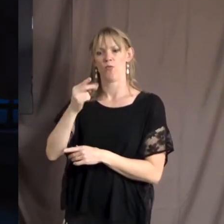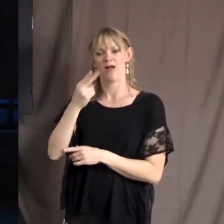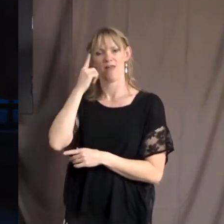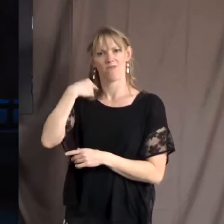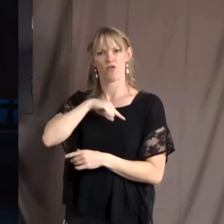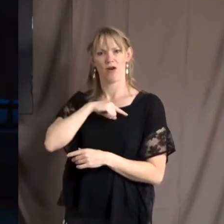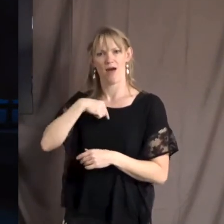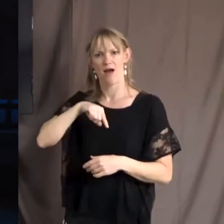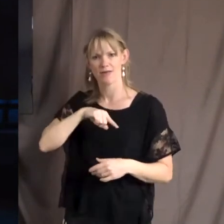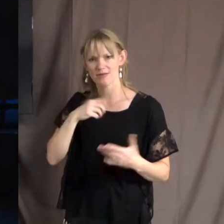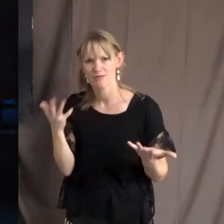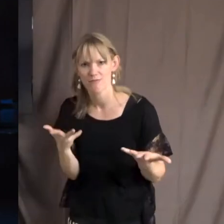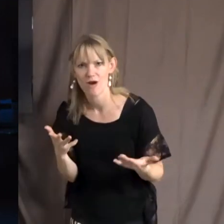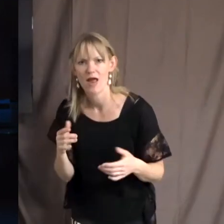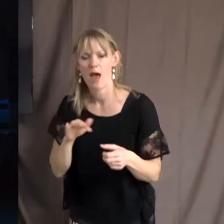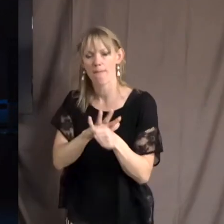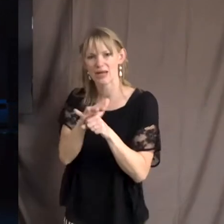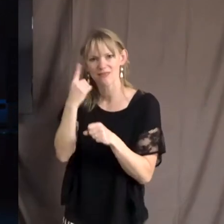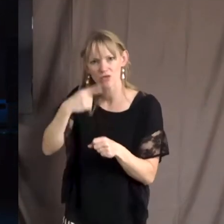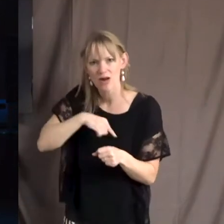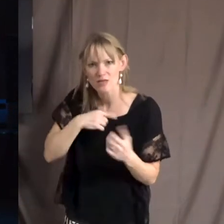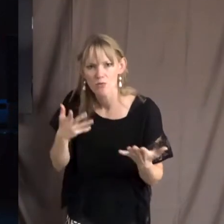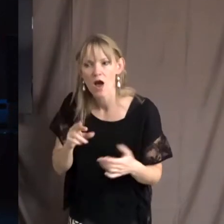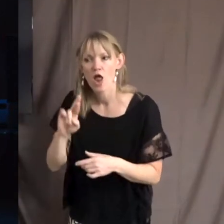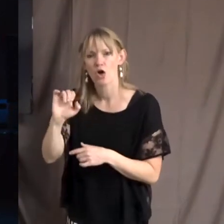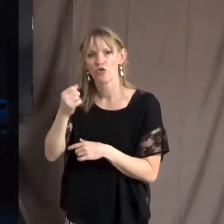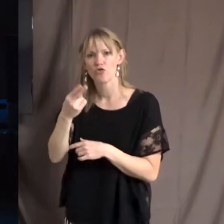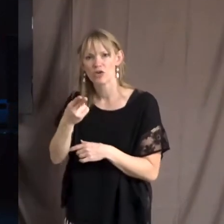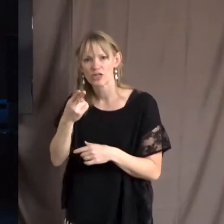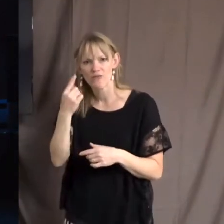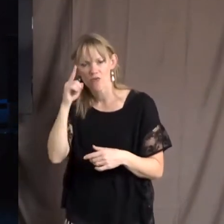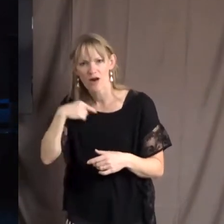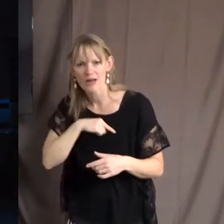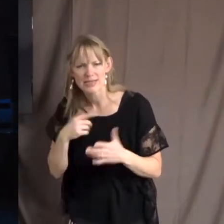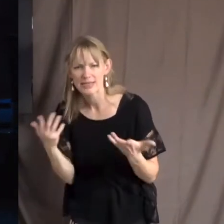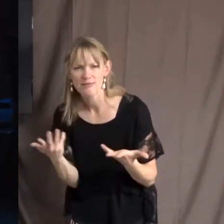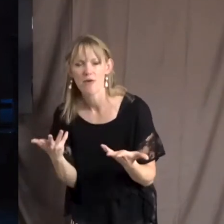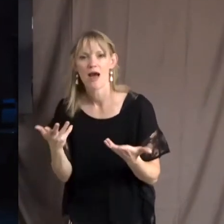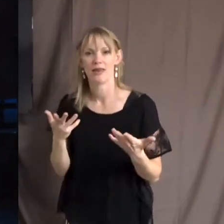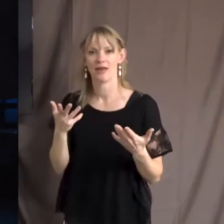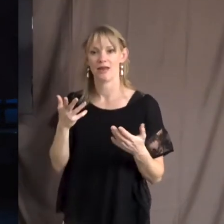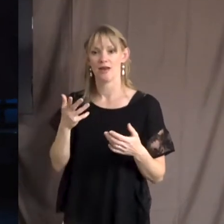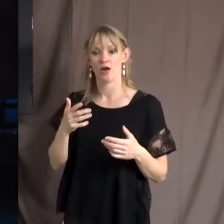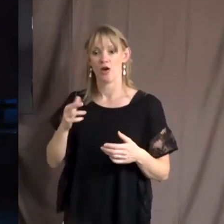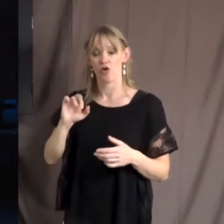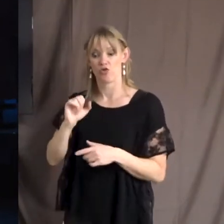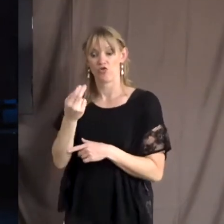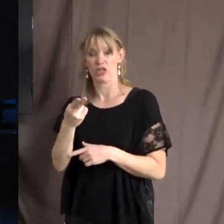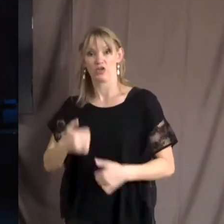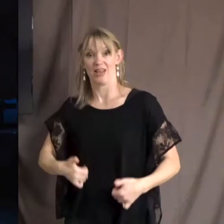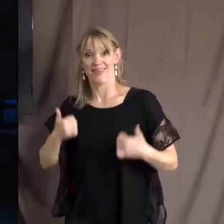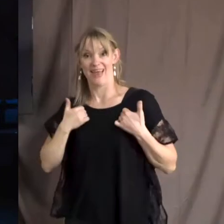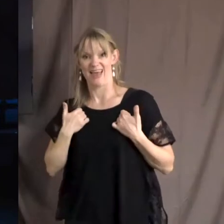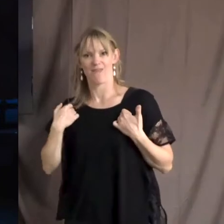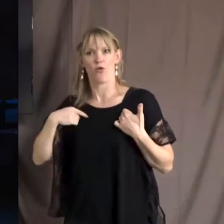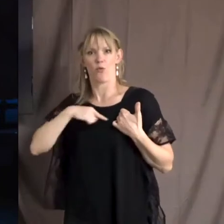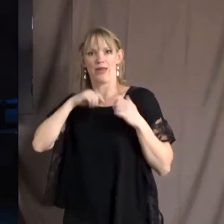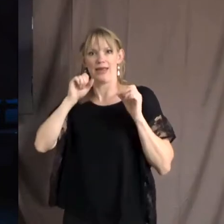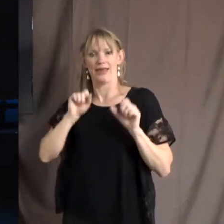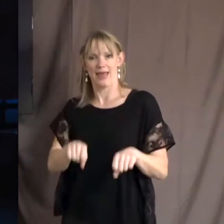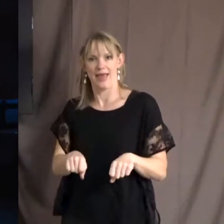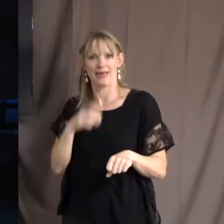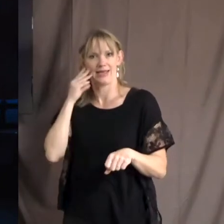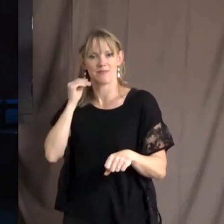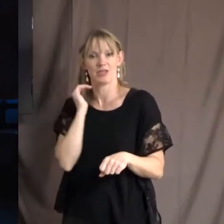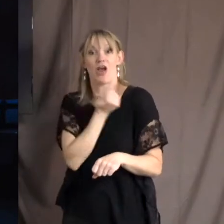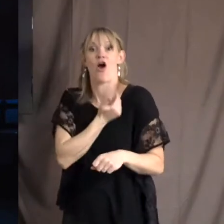us, what is richness for us, a rich life that we get to live on our terms and in our way. And